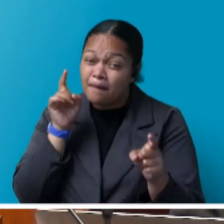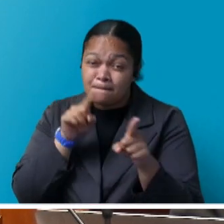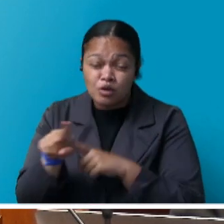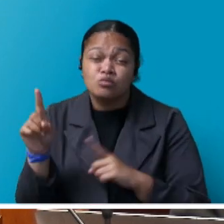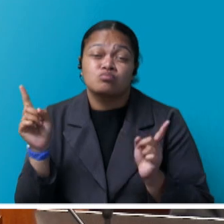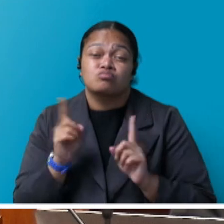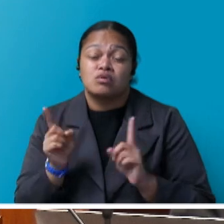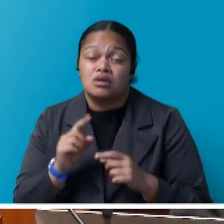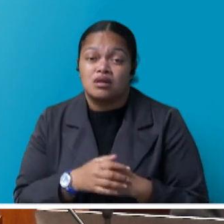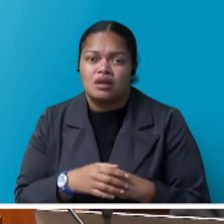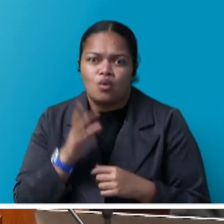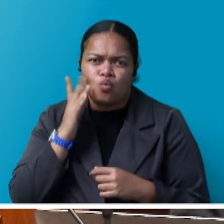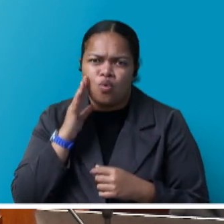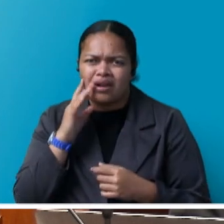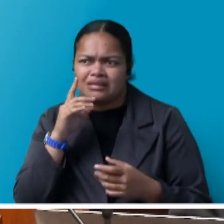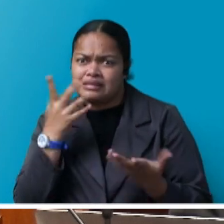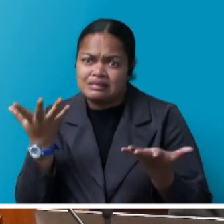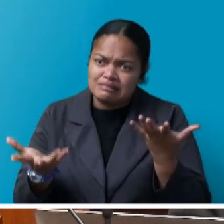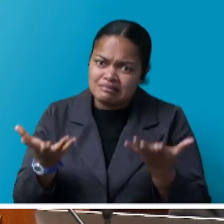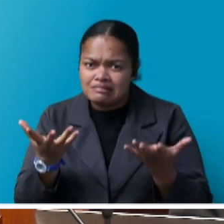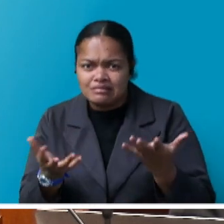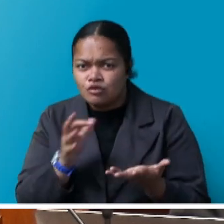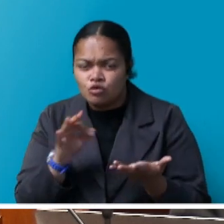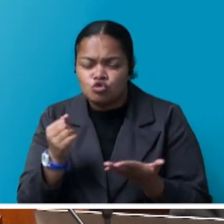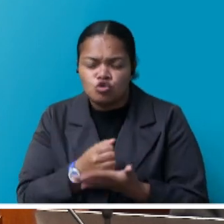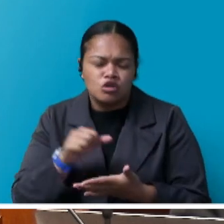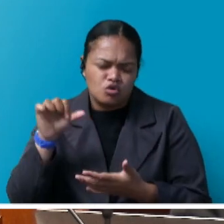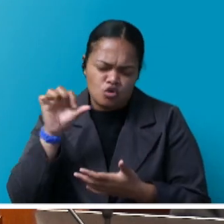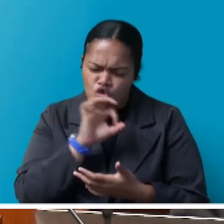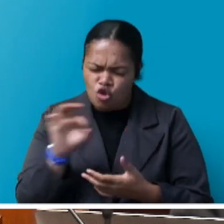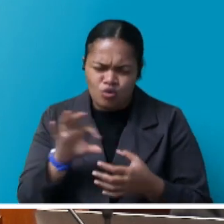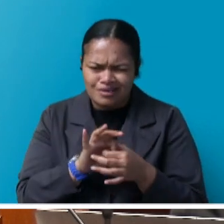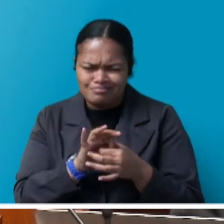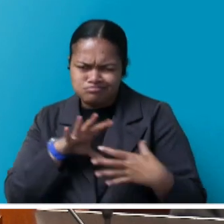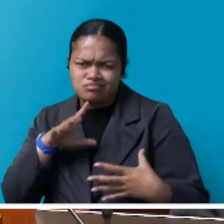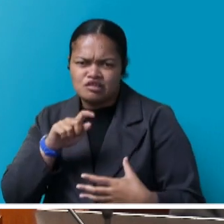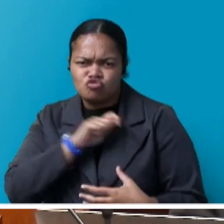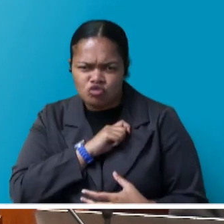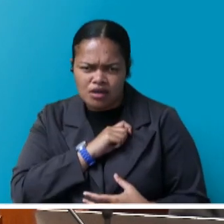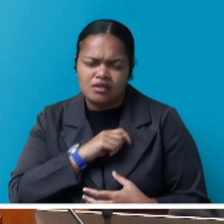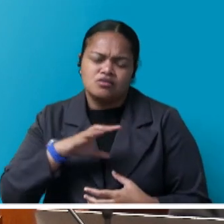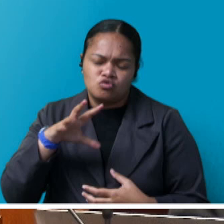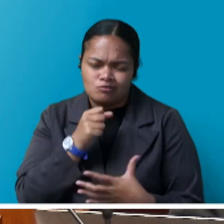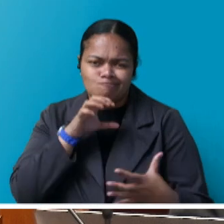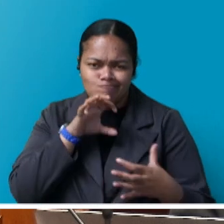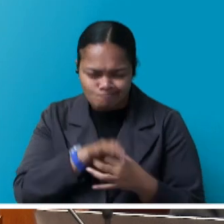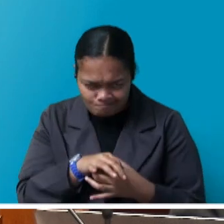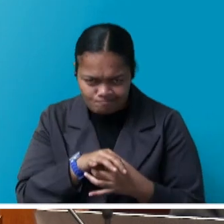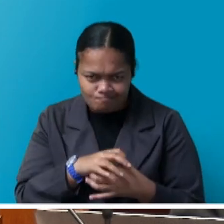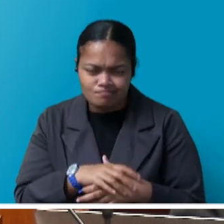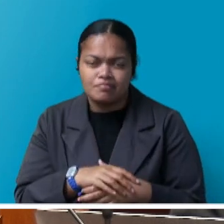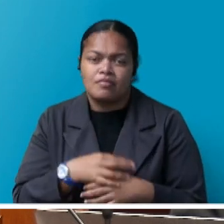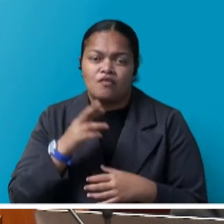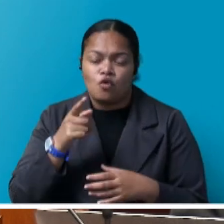of uncertainty. We must not betray that trust by engaging in reckless and inflammatory rhetoric in the pursuit